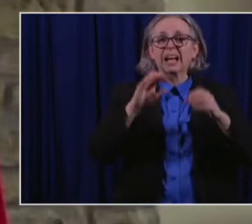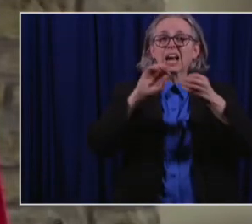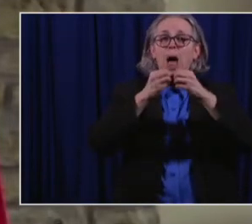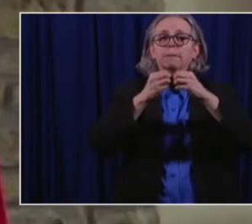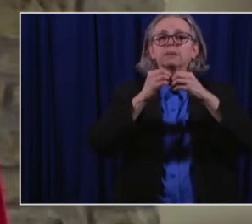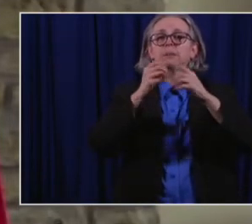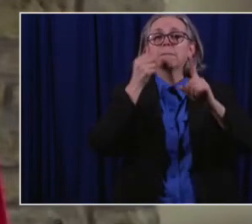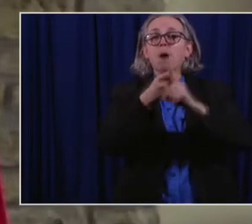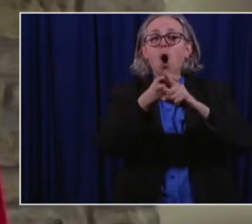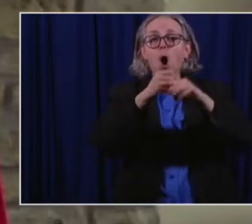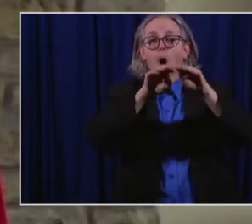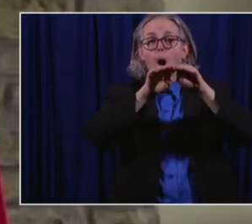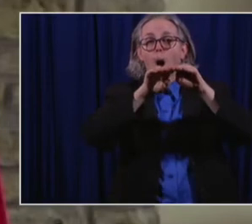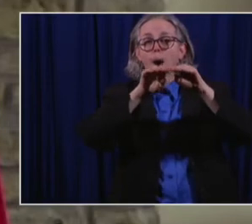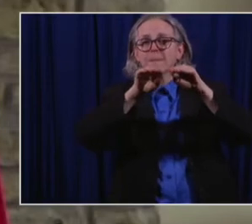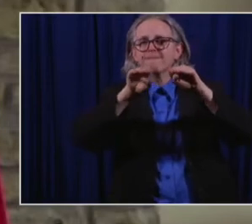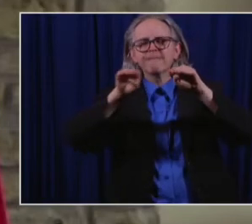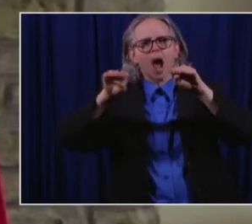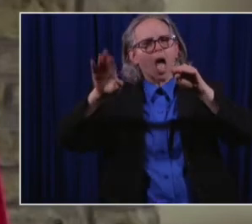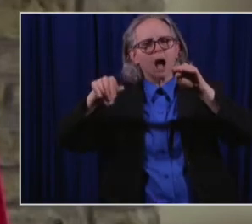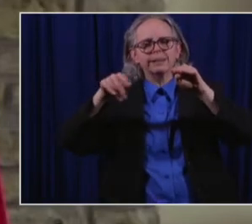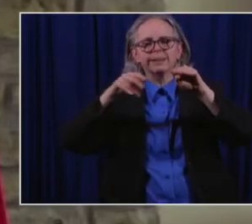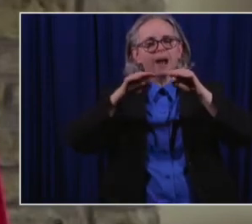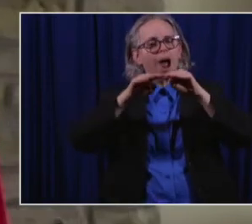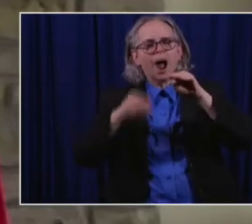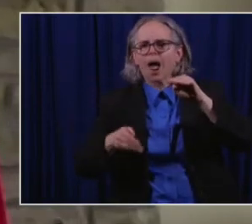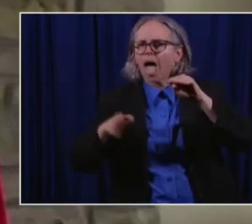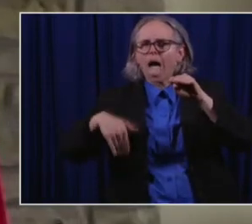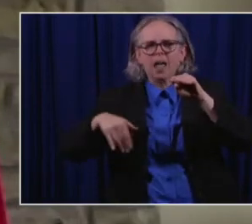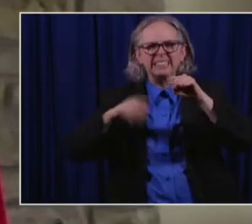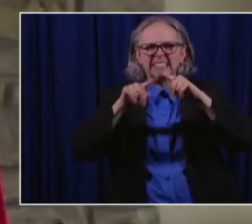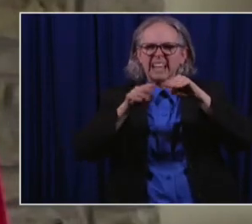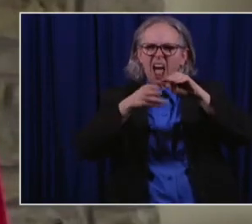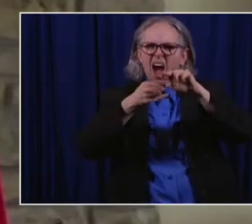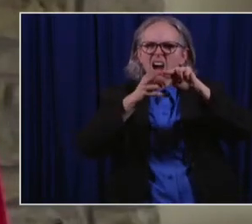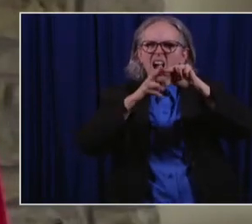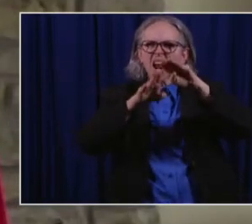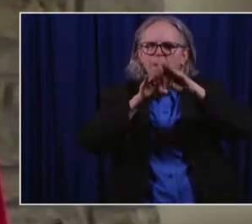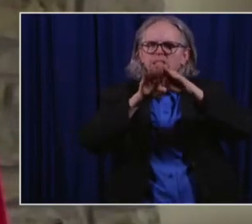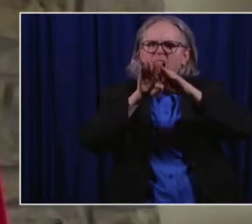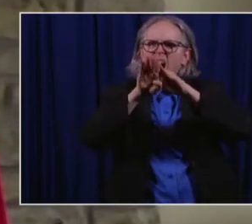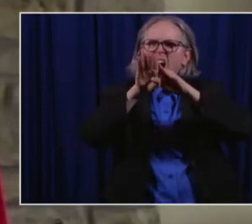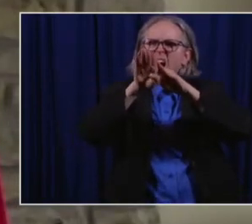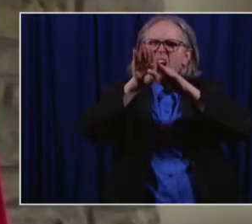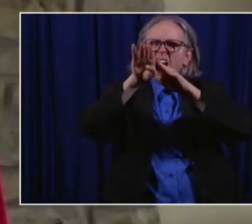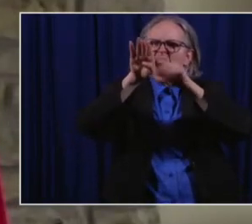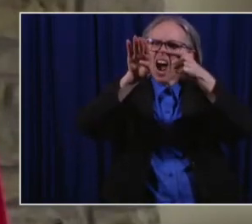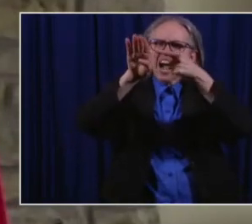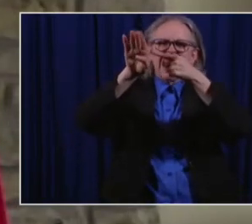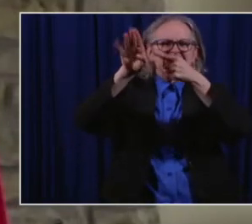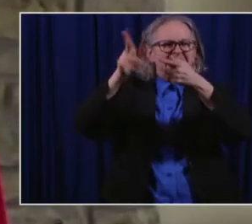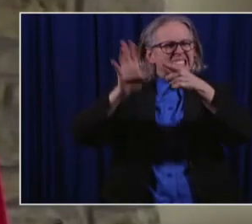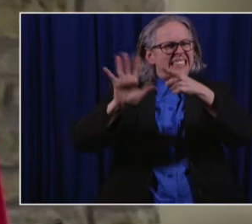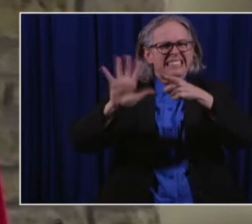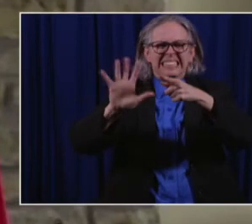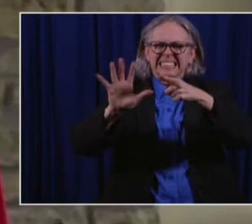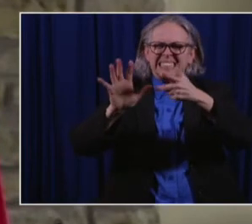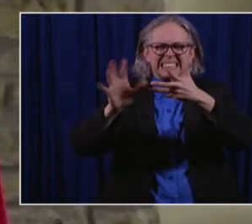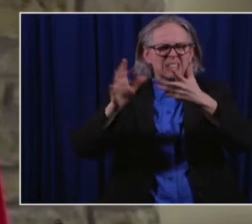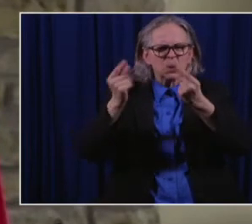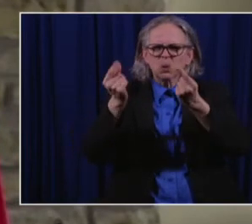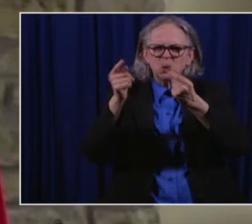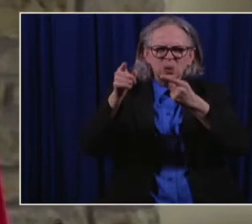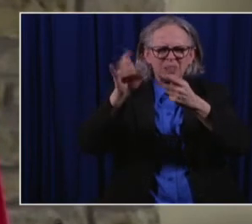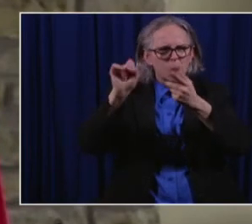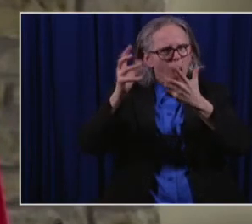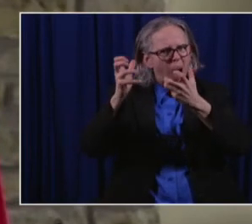I could describe it is the rate of increase seems to be not quite as steep. And so we think that those things have